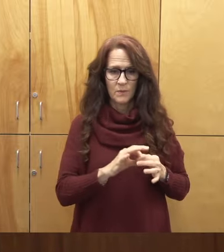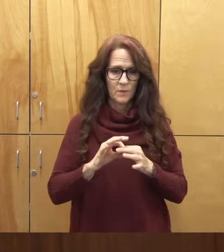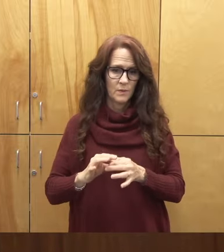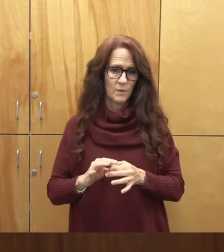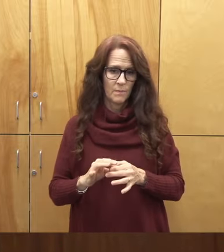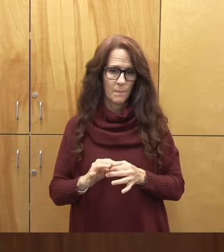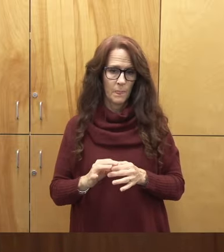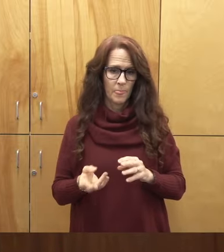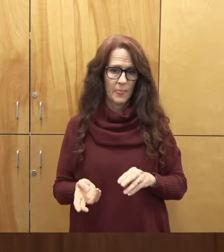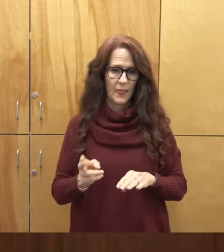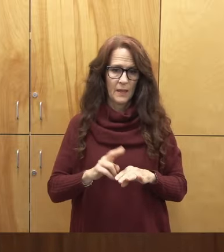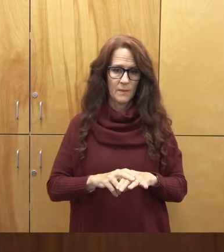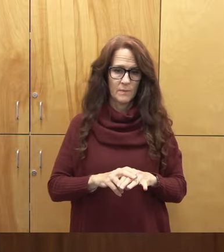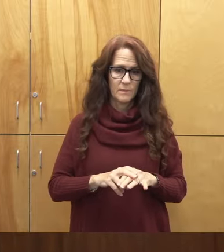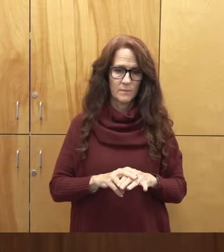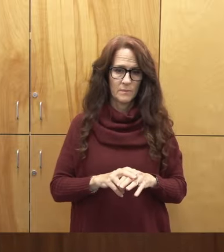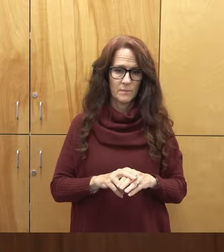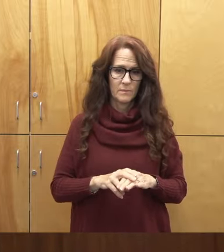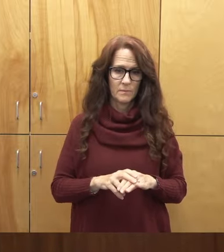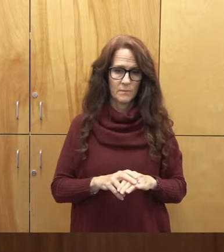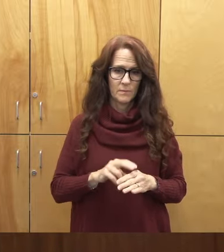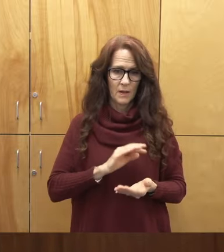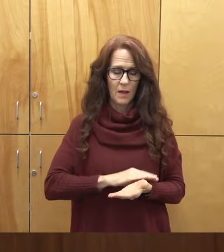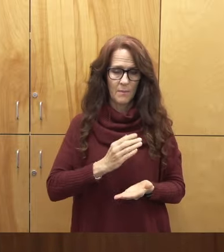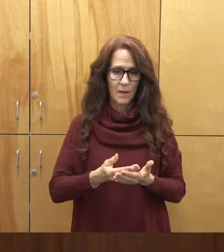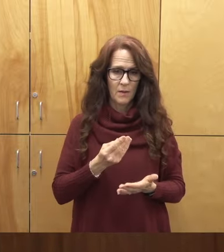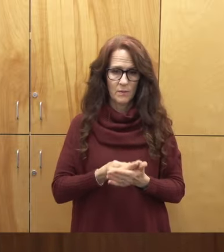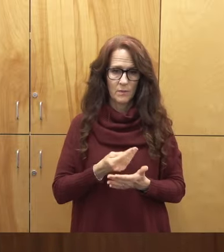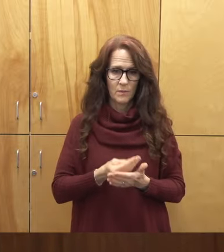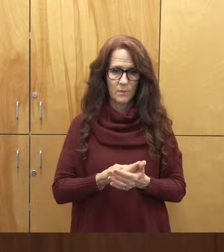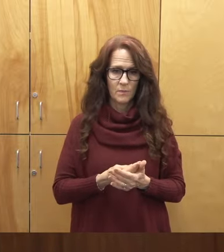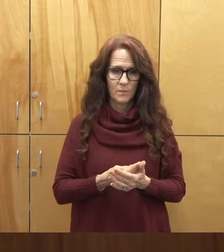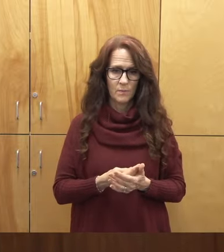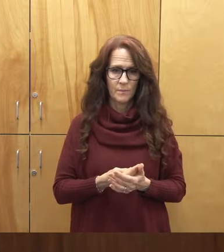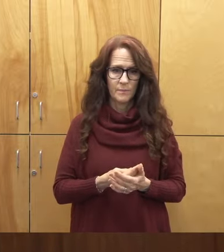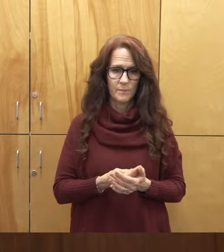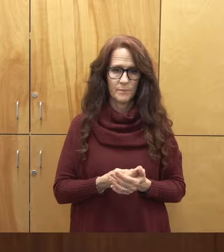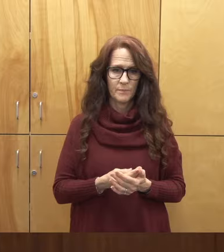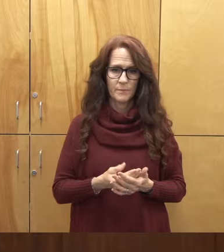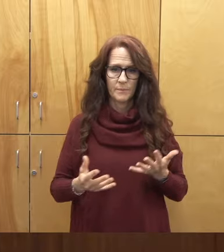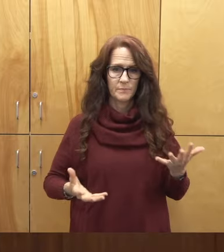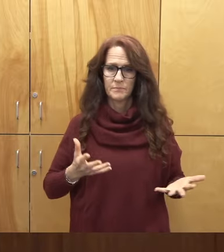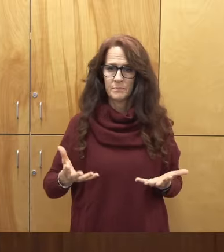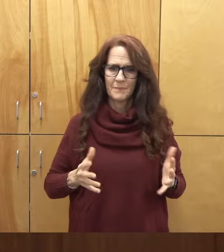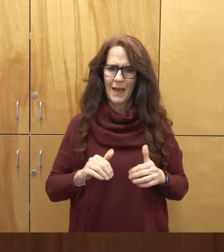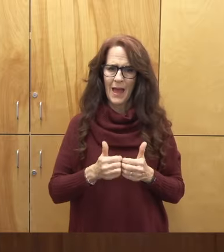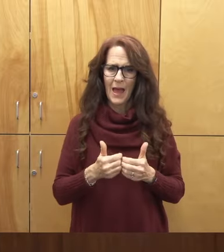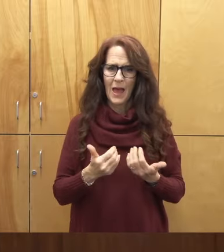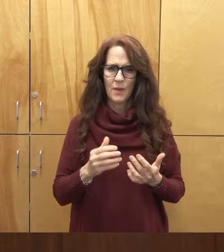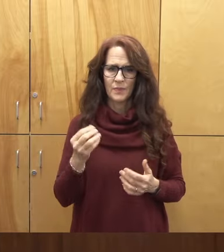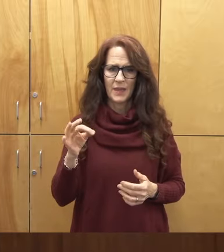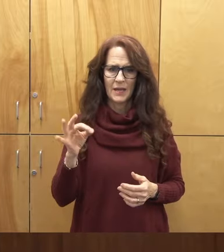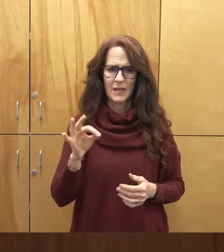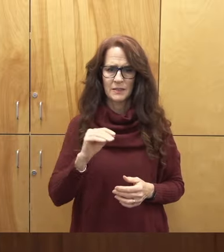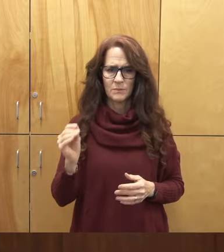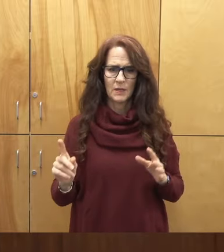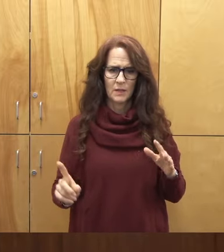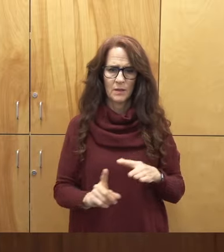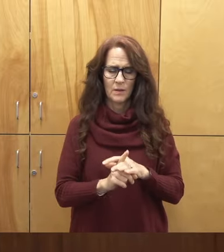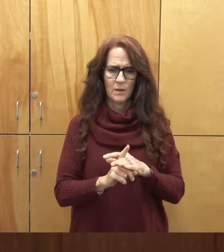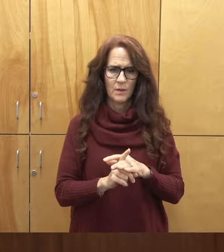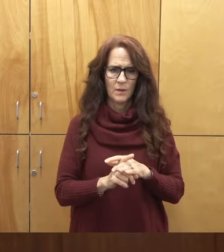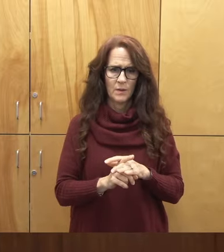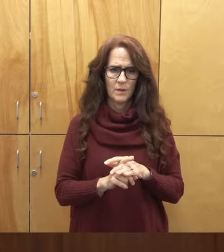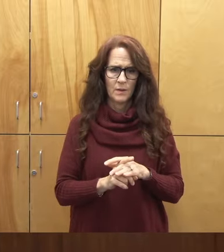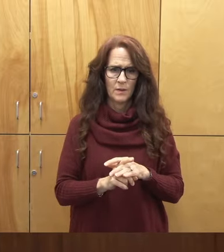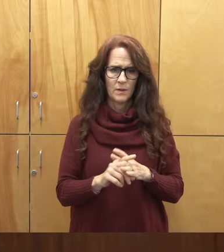increase in the amount of funds, or where did, How did that 19% appear in